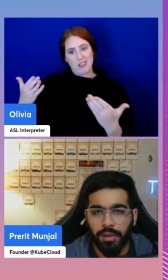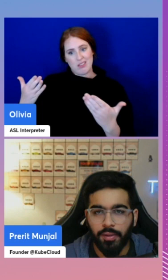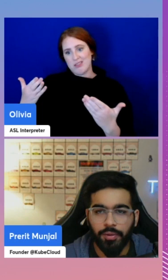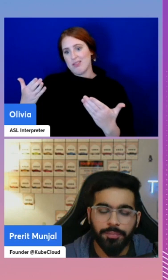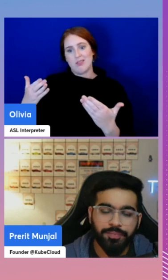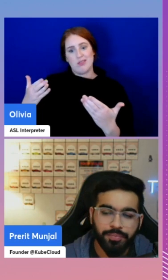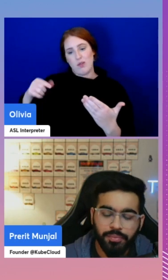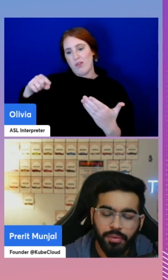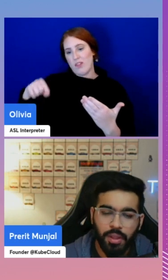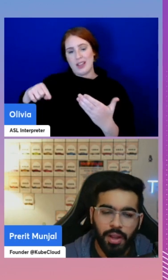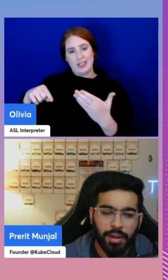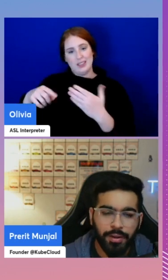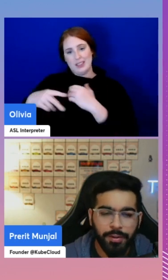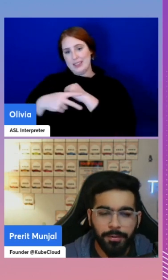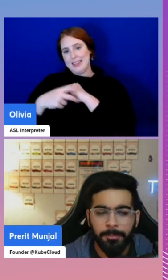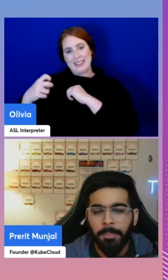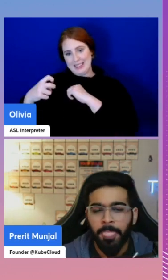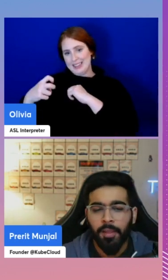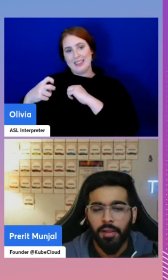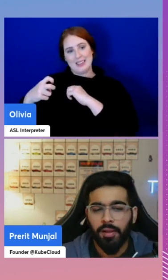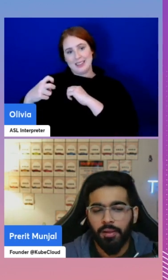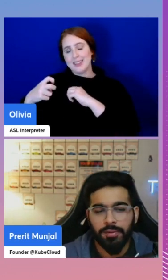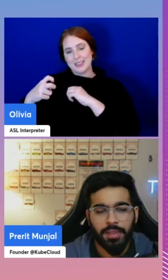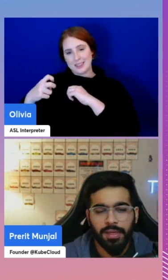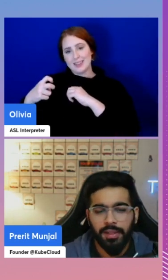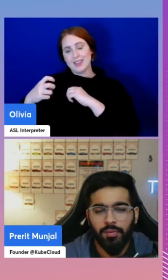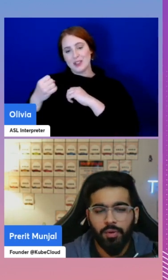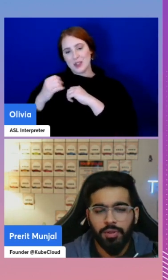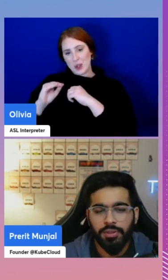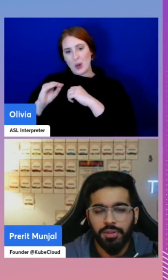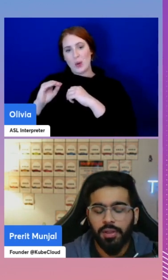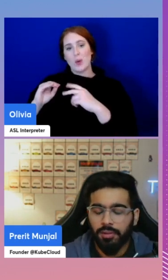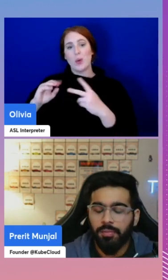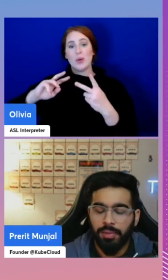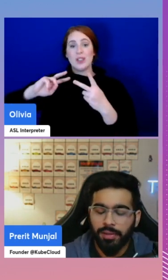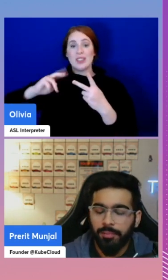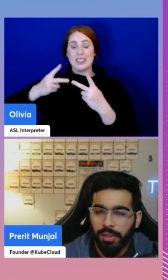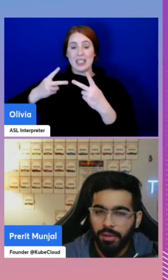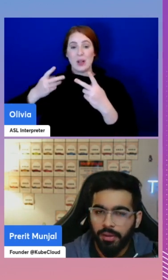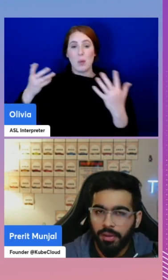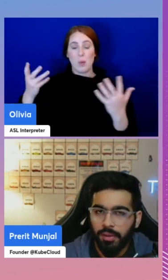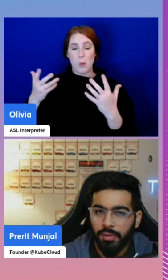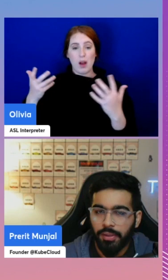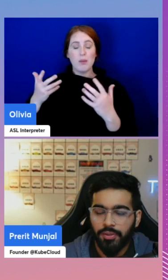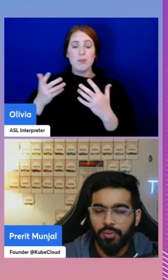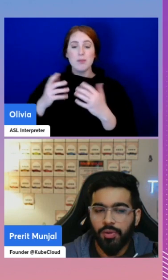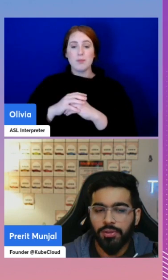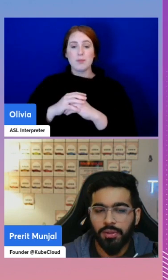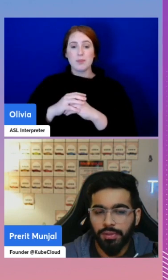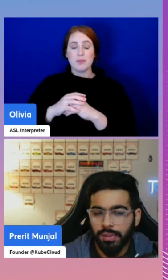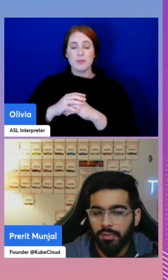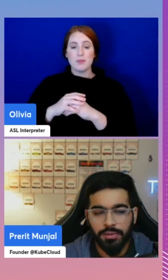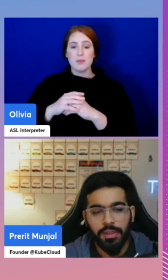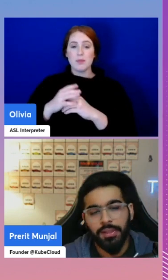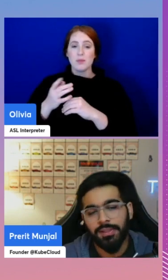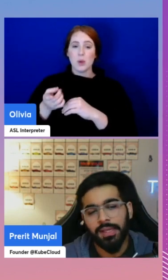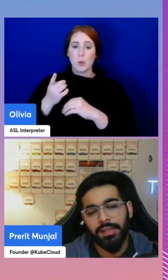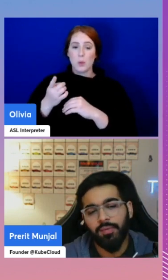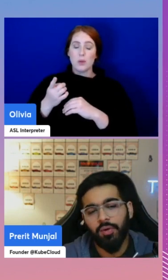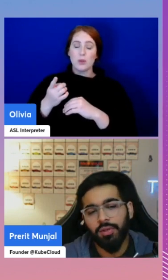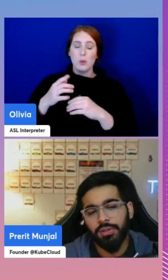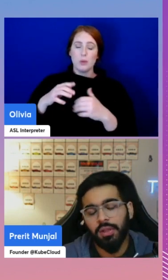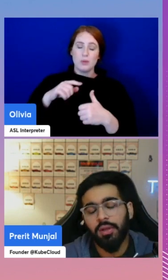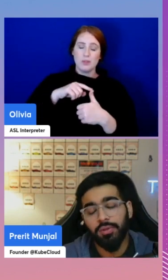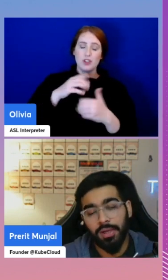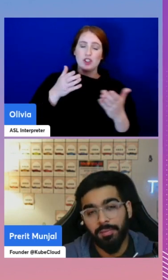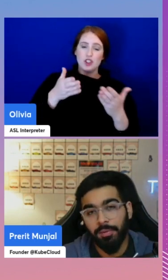crypto mining attack. Okay, and second thing was but the main issue was service accounts. The second